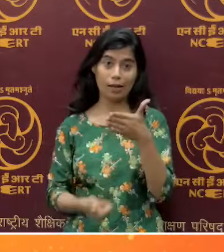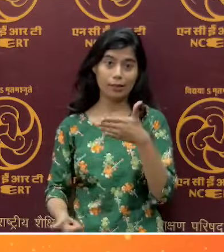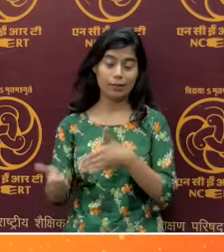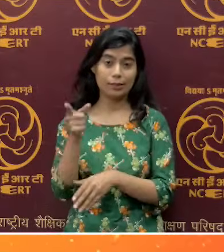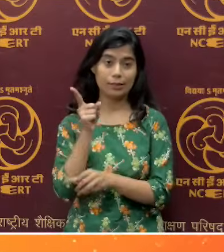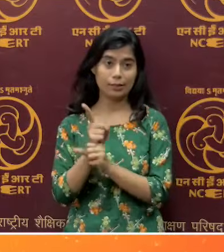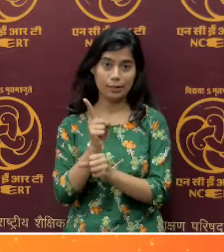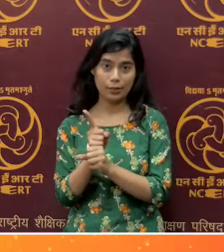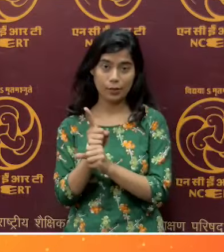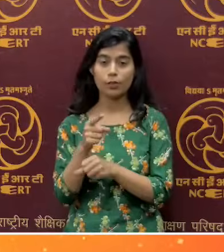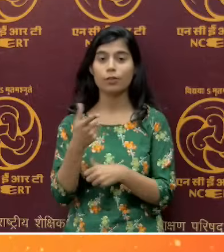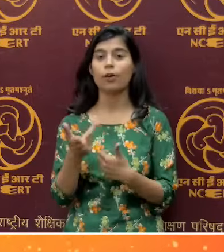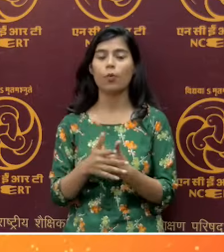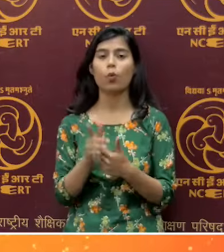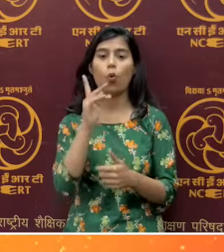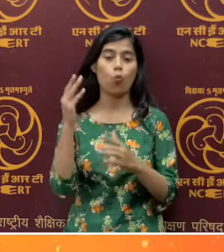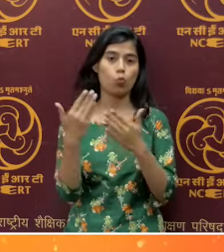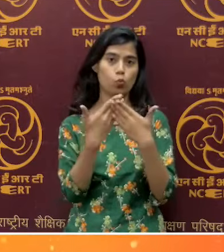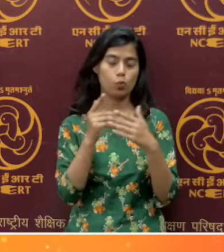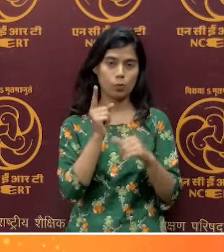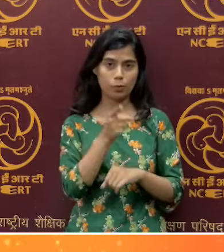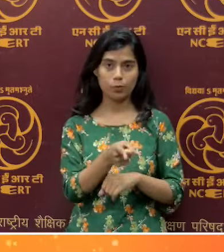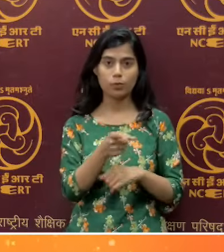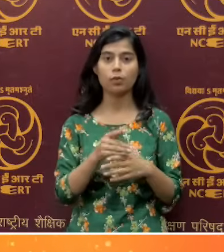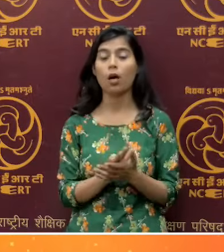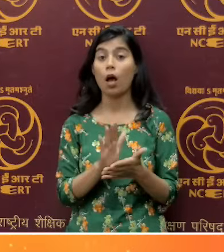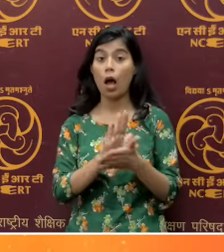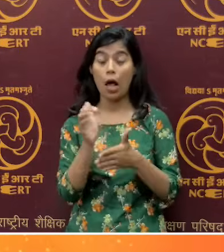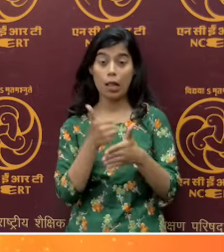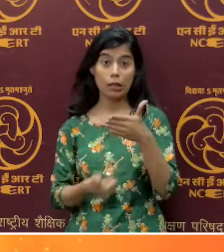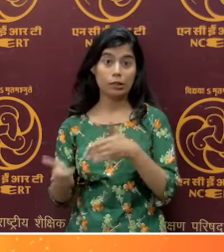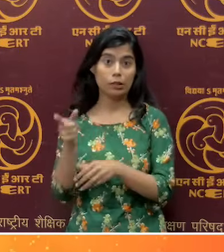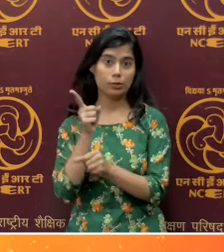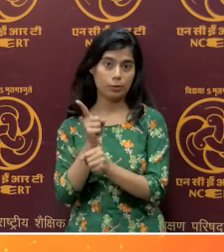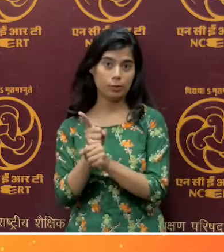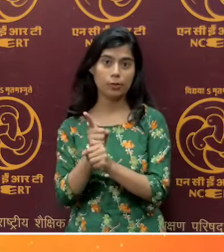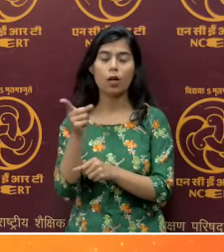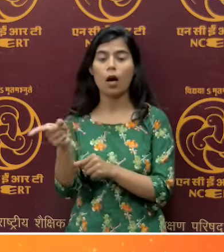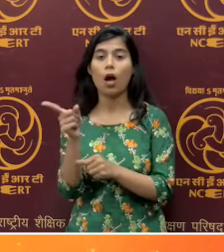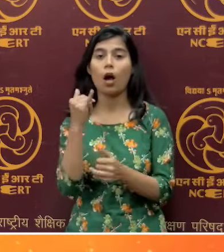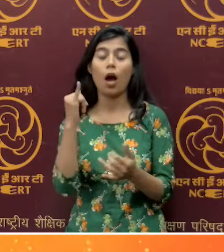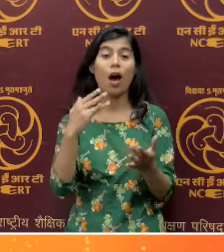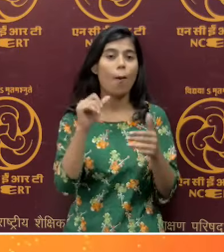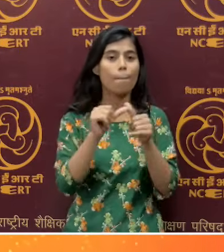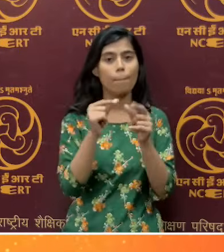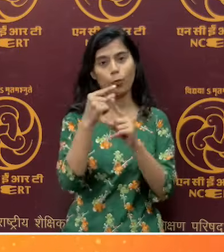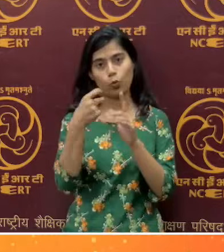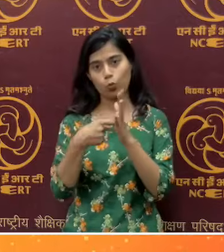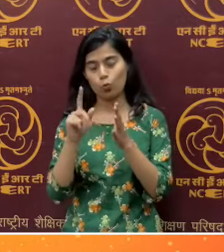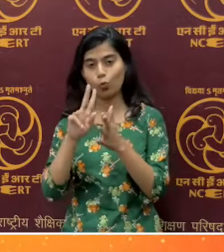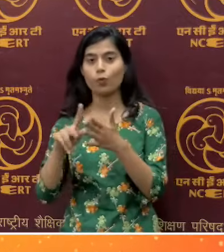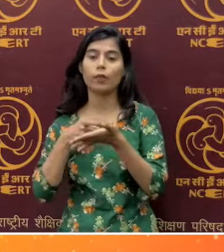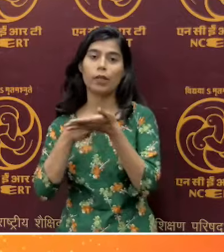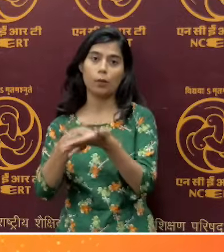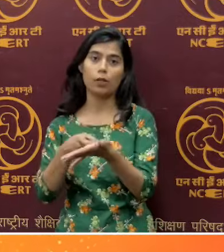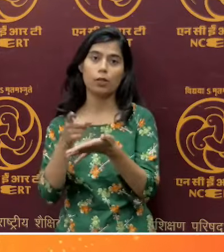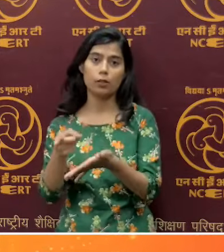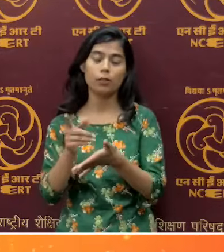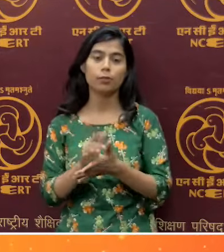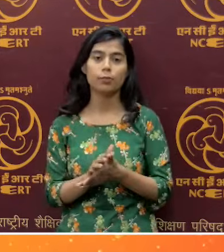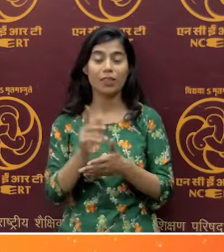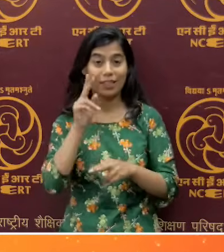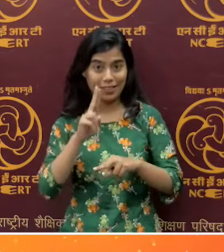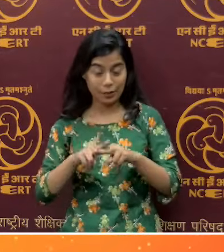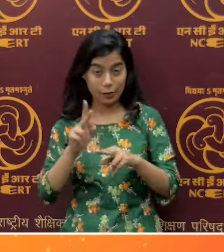teacher particular school, then this head teacher will approve the request of the new head teacher. So once this approved by the head